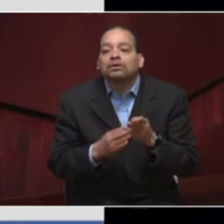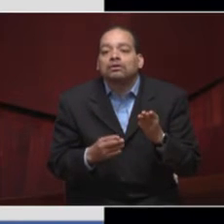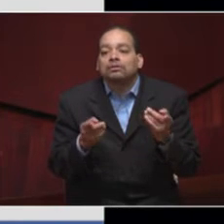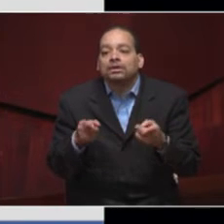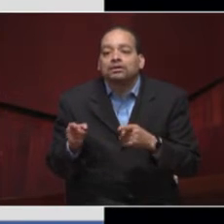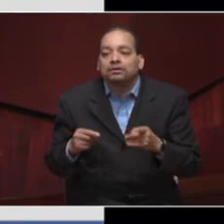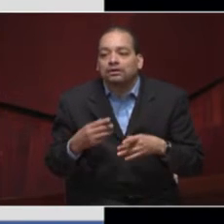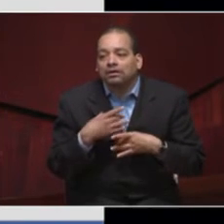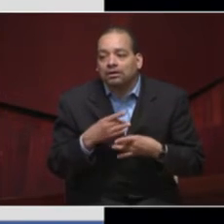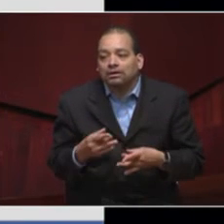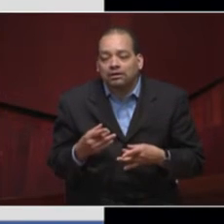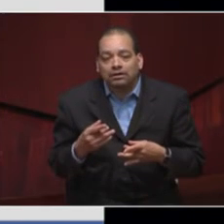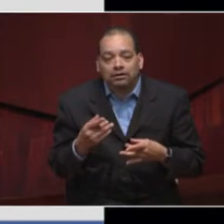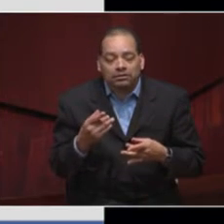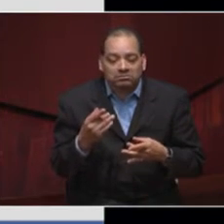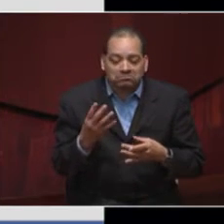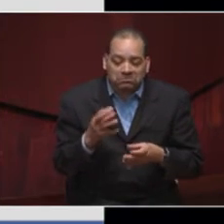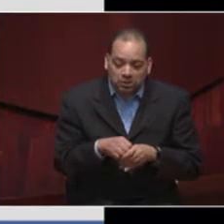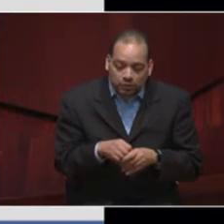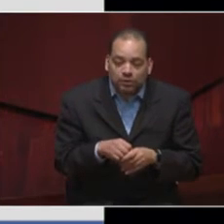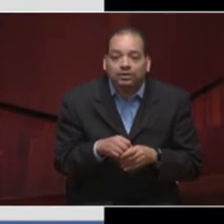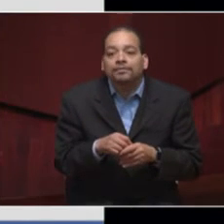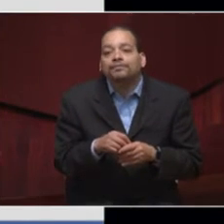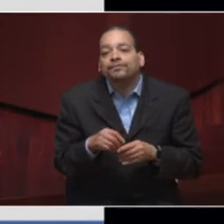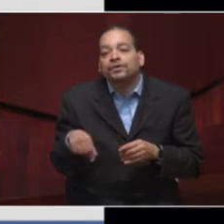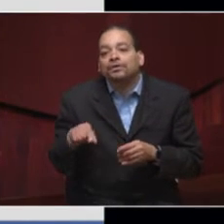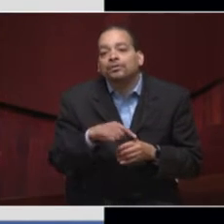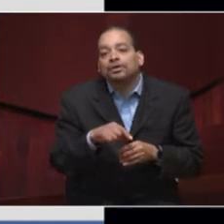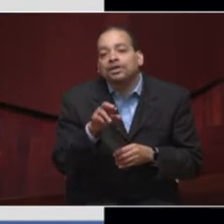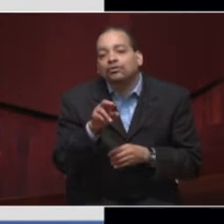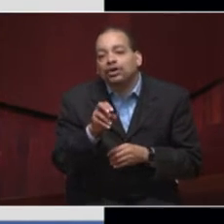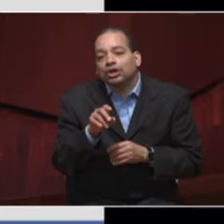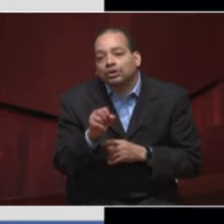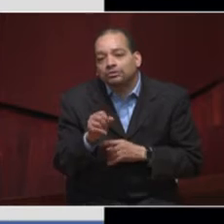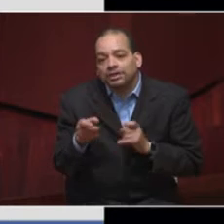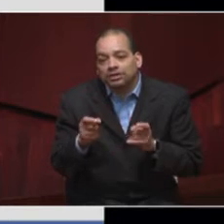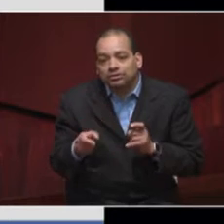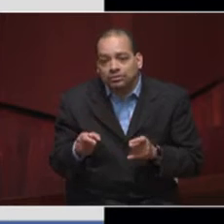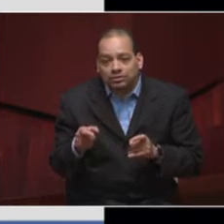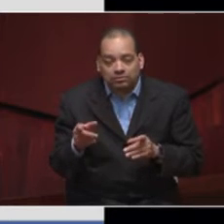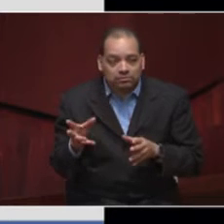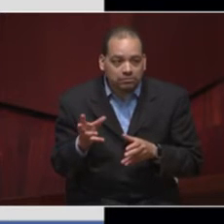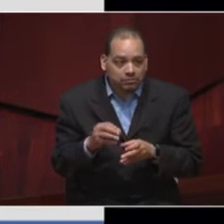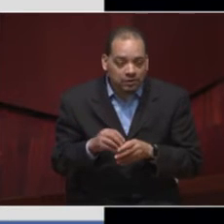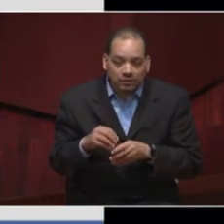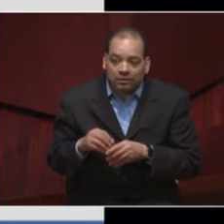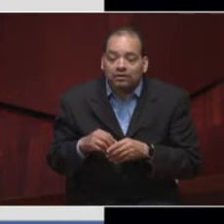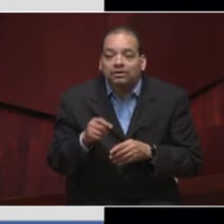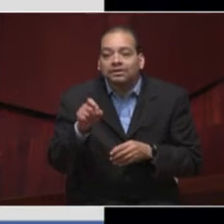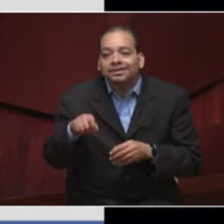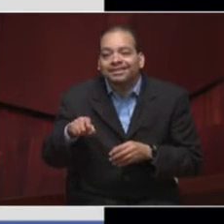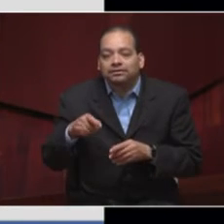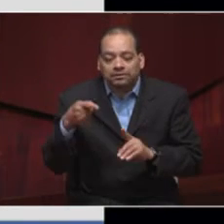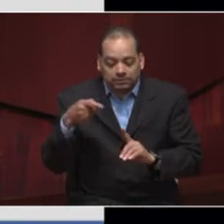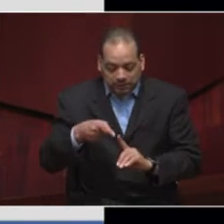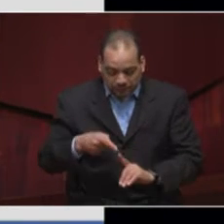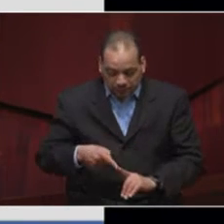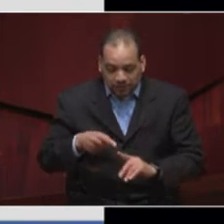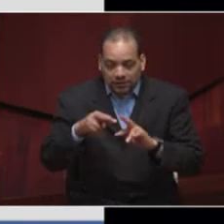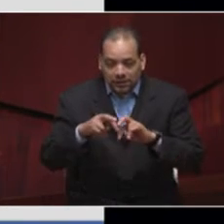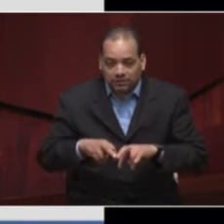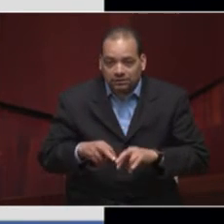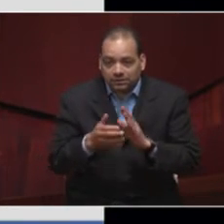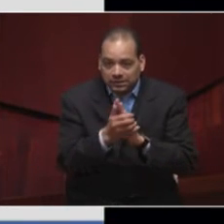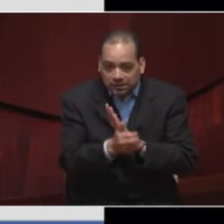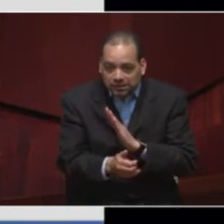there is some of the things that I think we as records management professionals deal with day in and day out. The need for specific analysis skills,